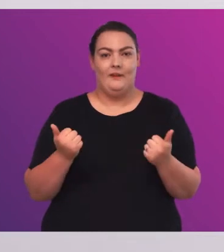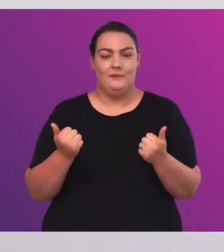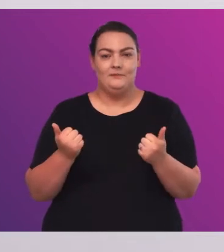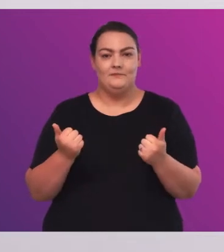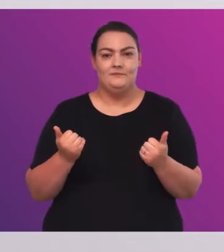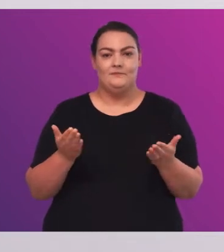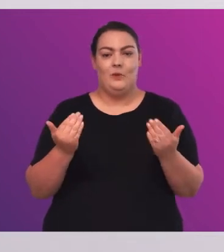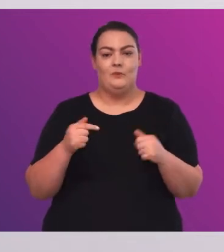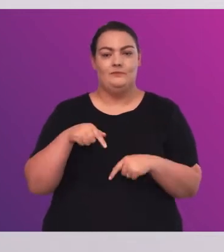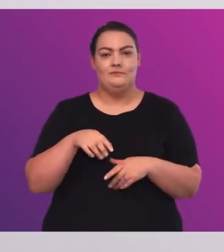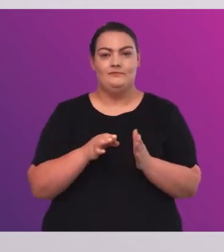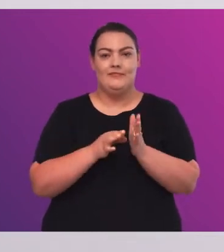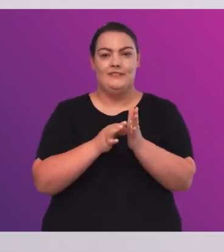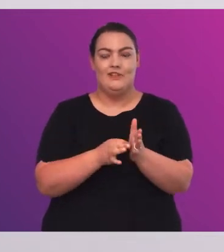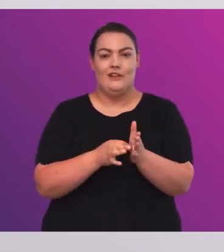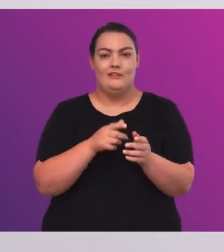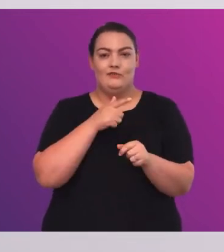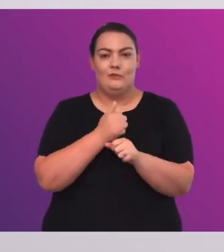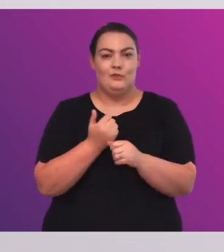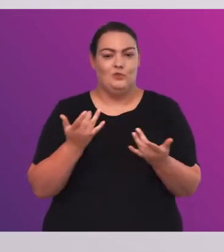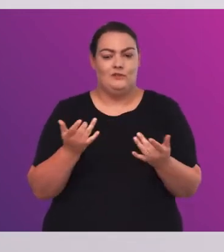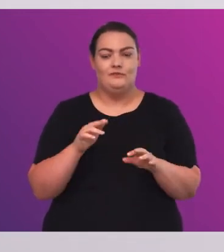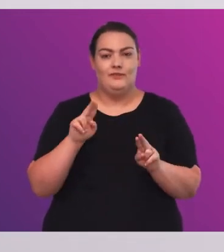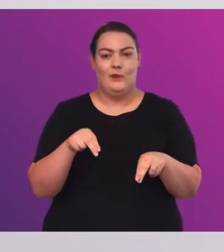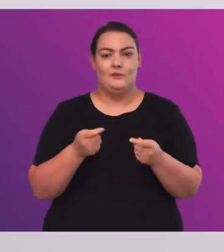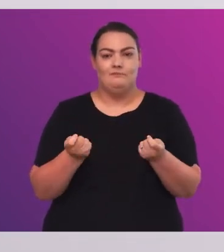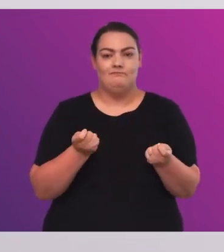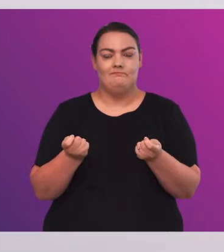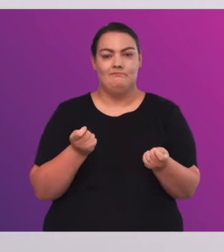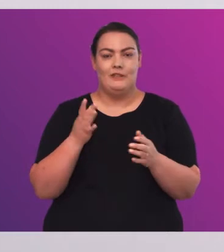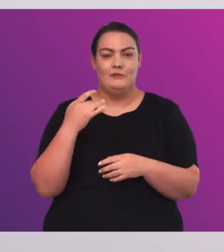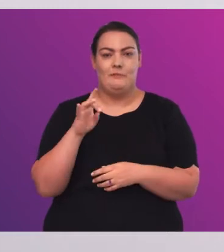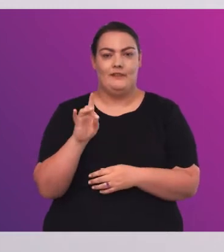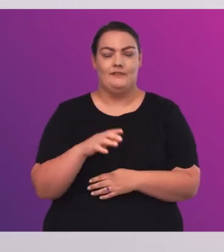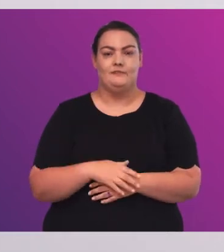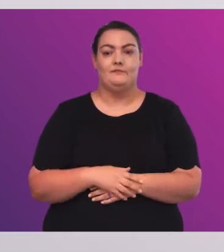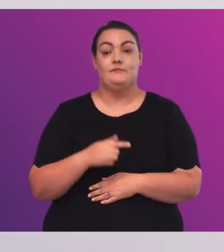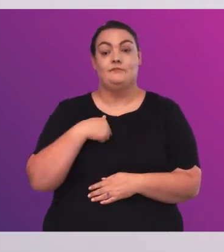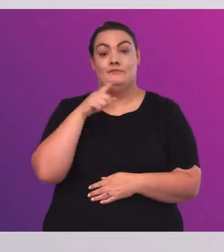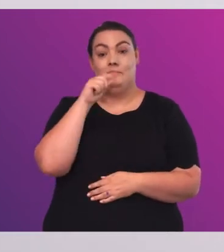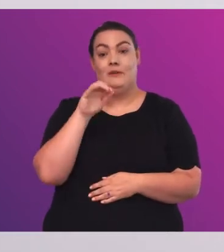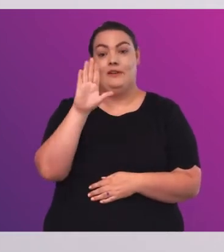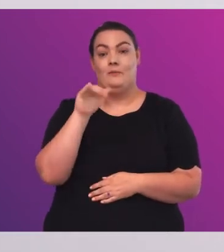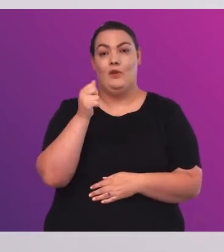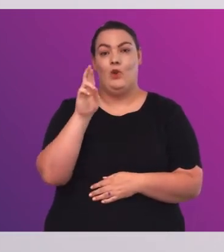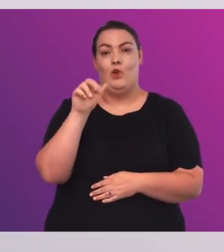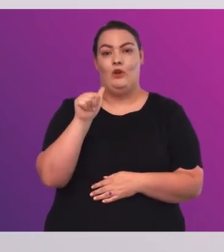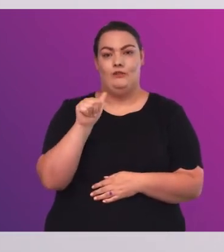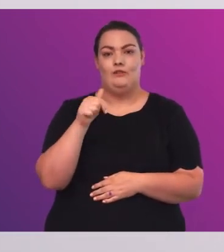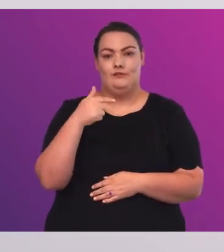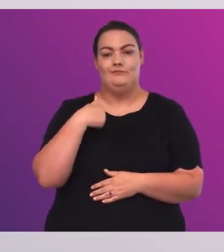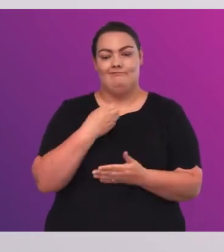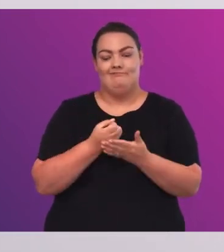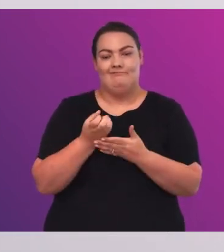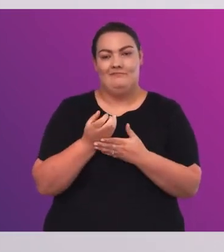Hello, and welcome to our guide to help you manage your banking. My name is Laura, and I will be taking you